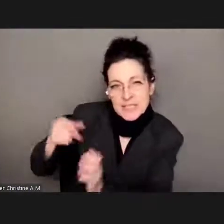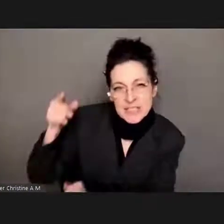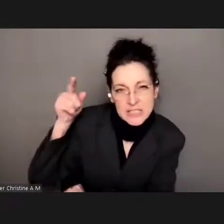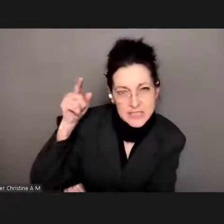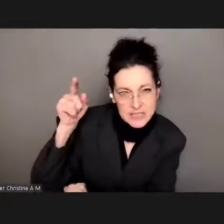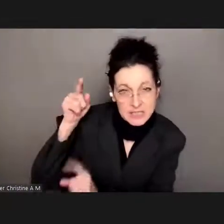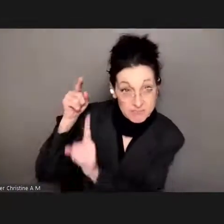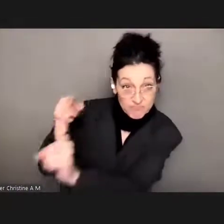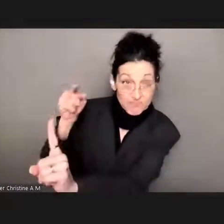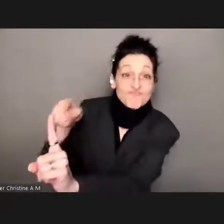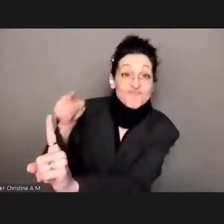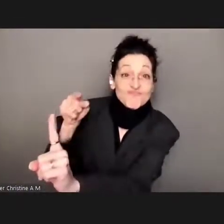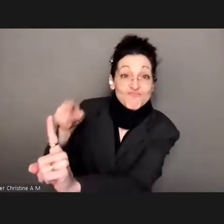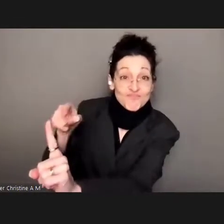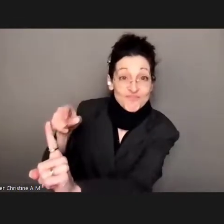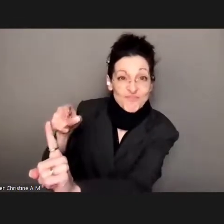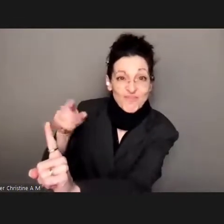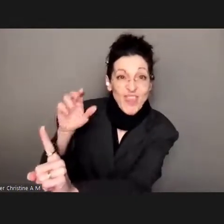So